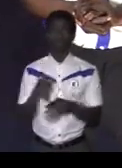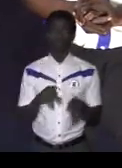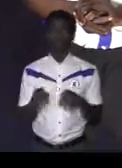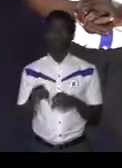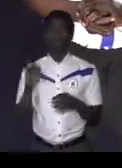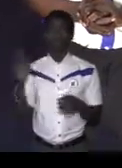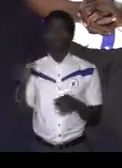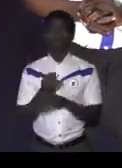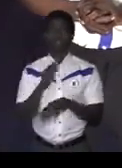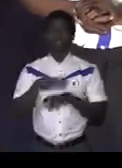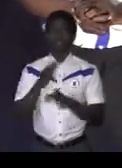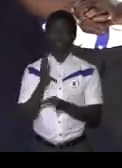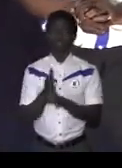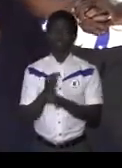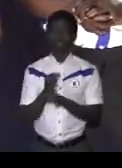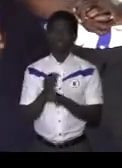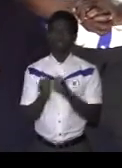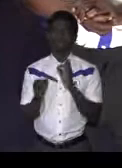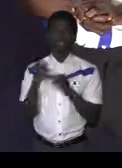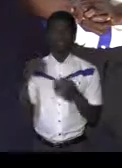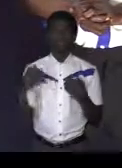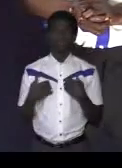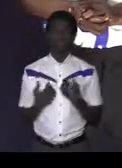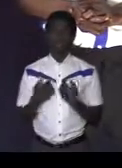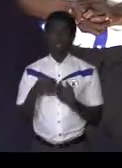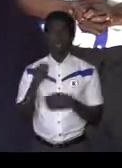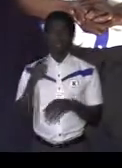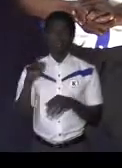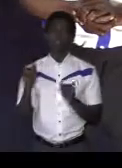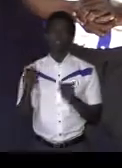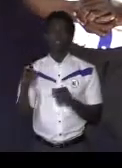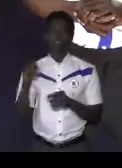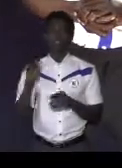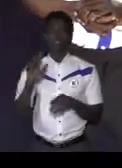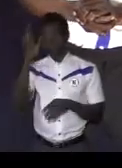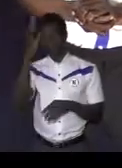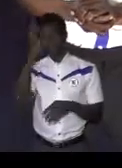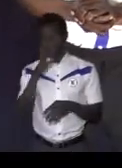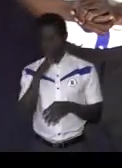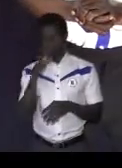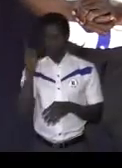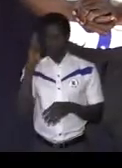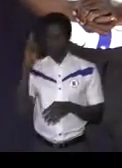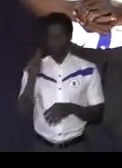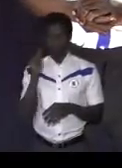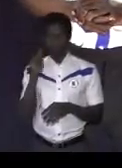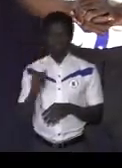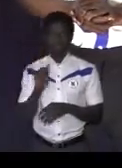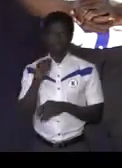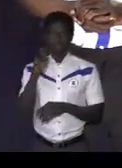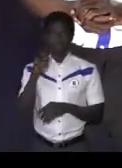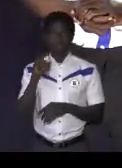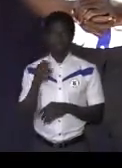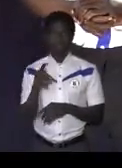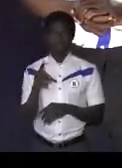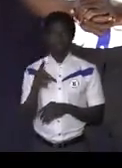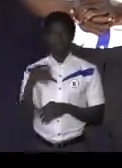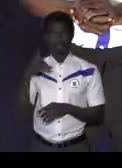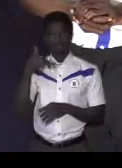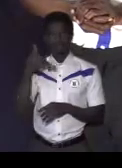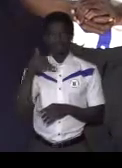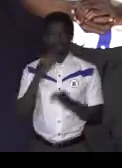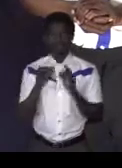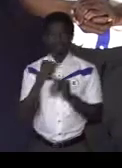Taking the online assessment is based on if you have access to either your daddies, your mommies, your uncles, or your aunties' Android or